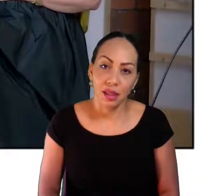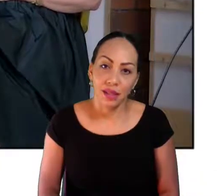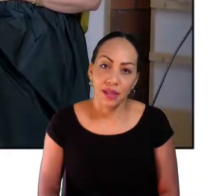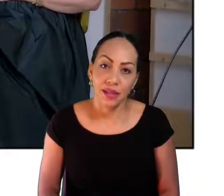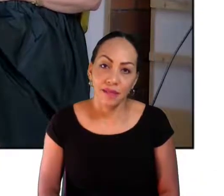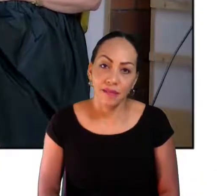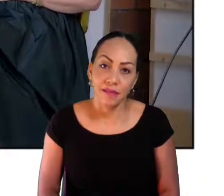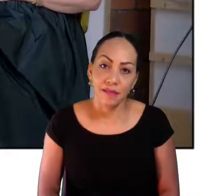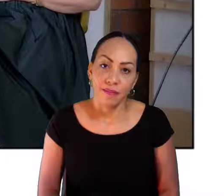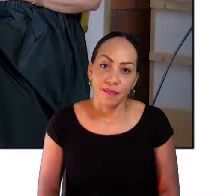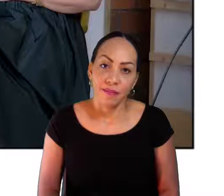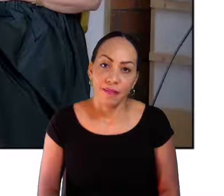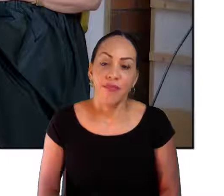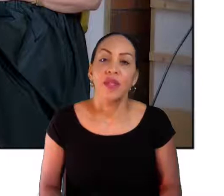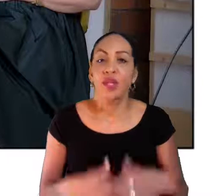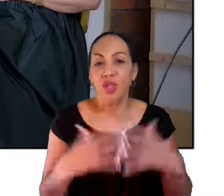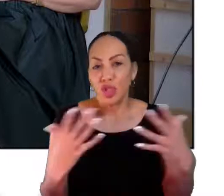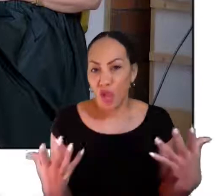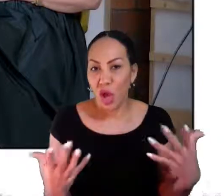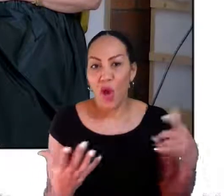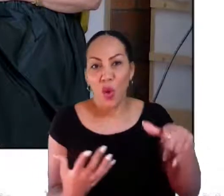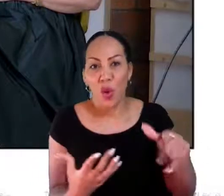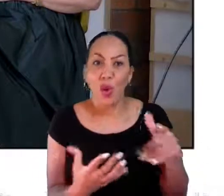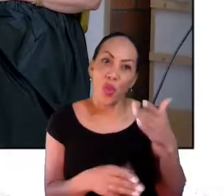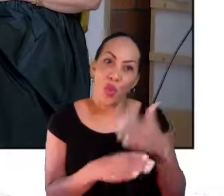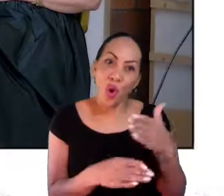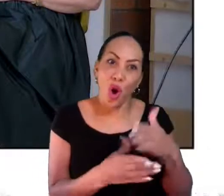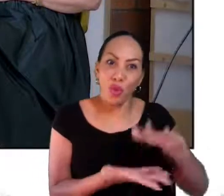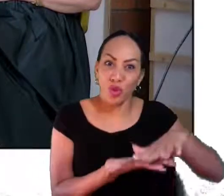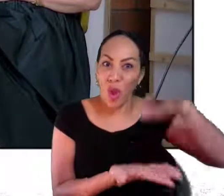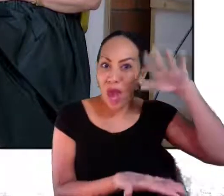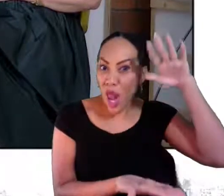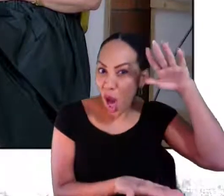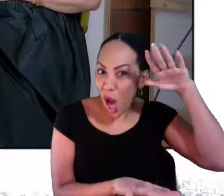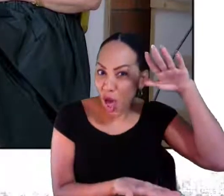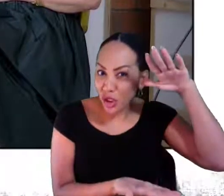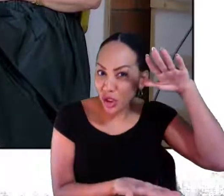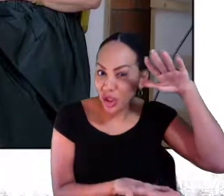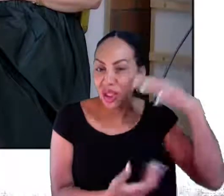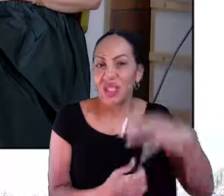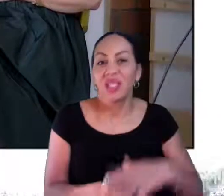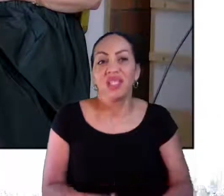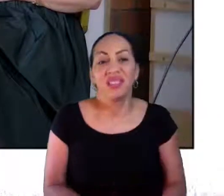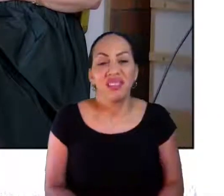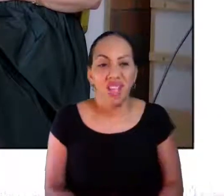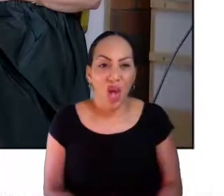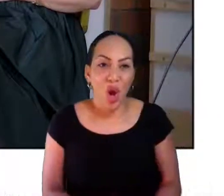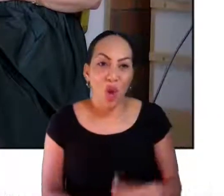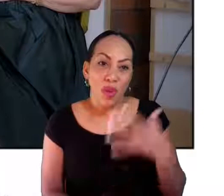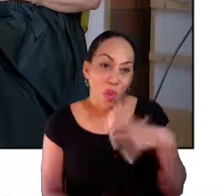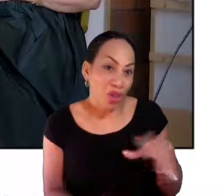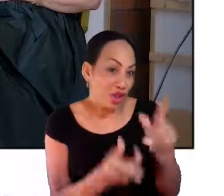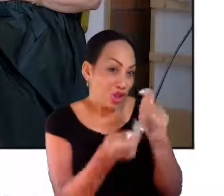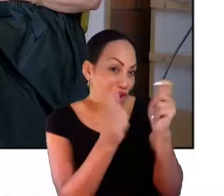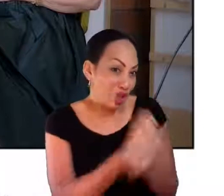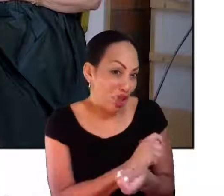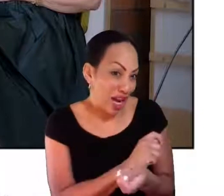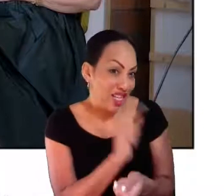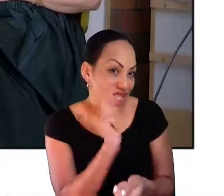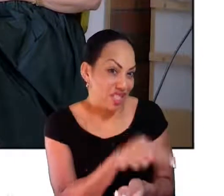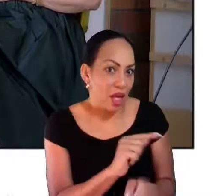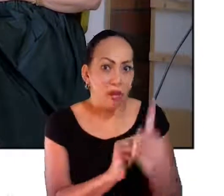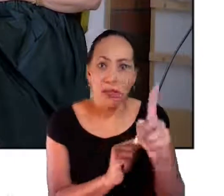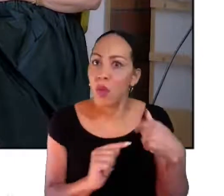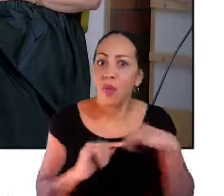were around this kind of largeness. And actually, we didn't have the power to change those things. And I say that not as a criticism or as a negative of me to the program.